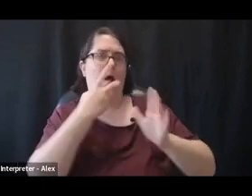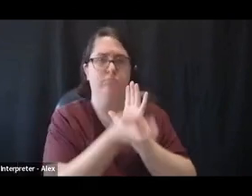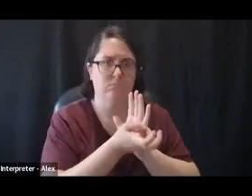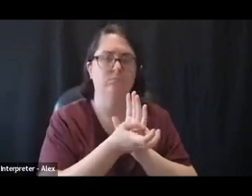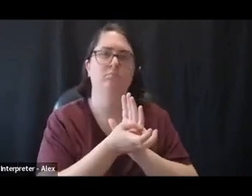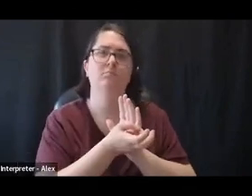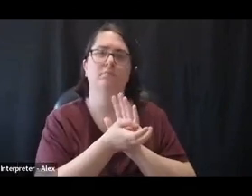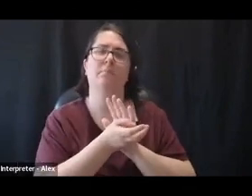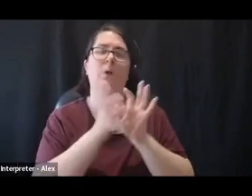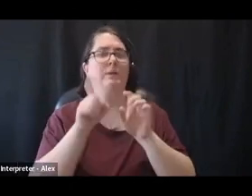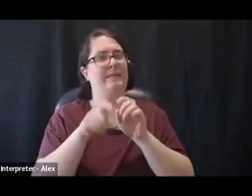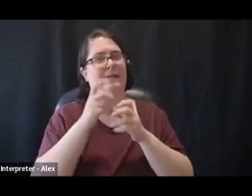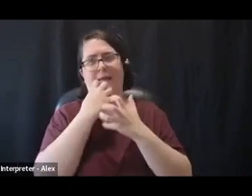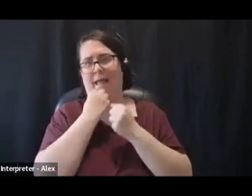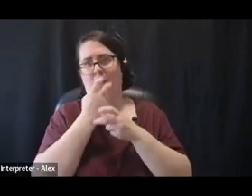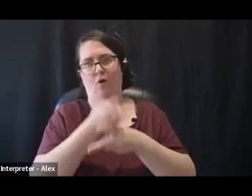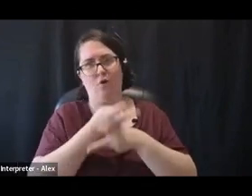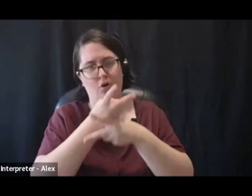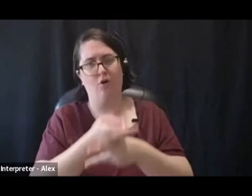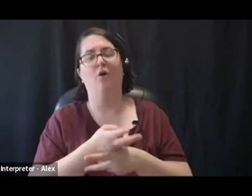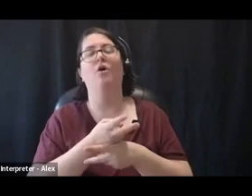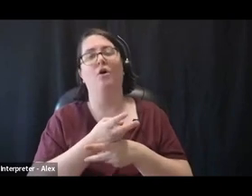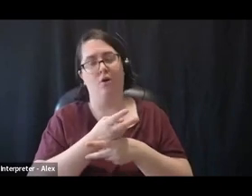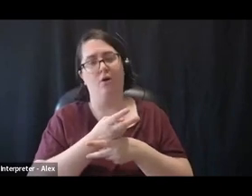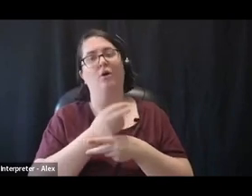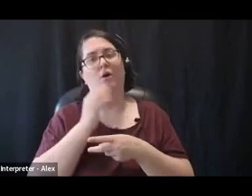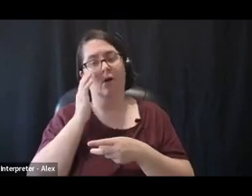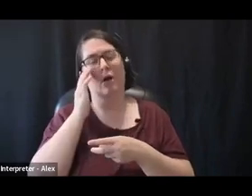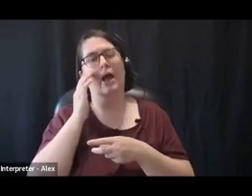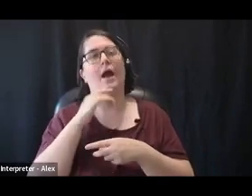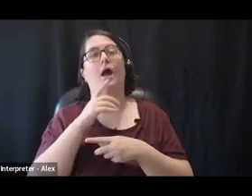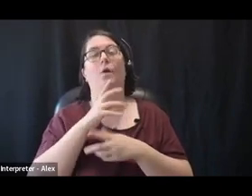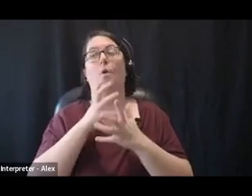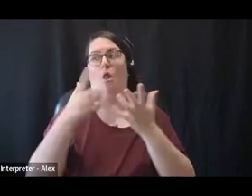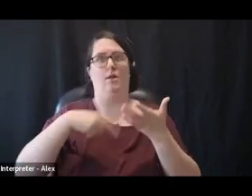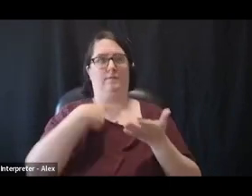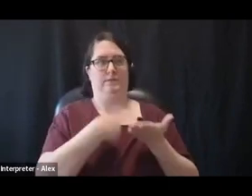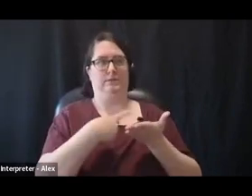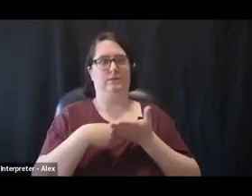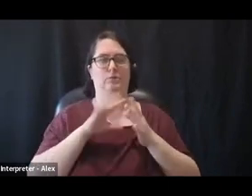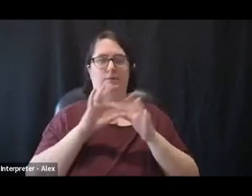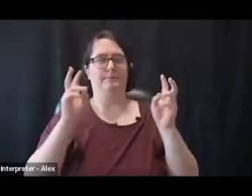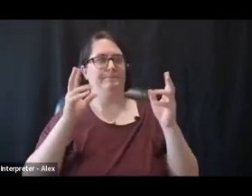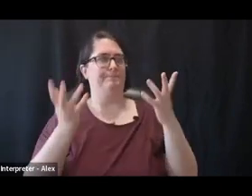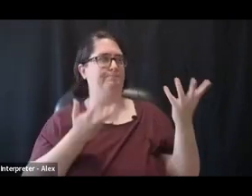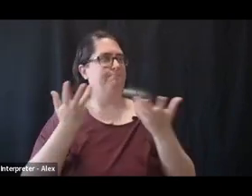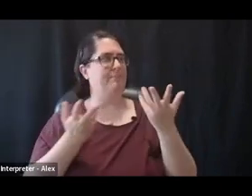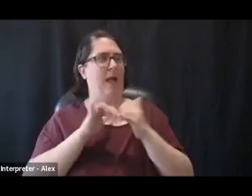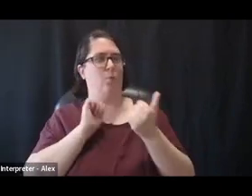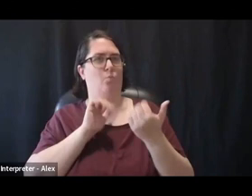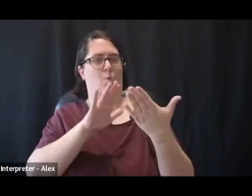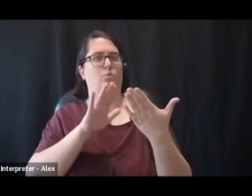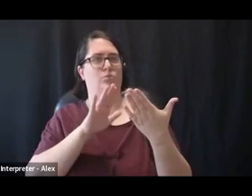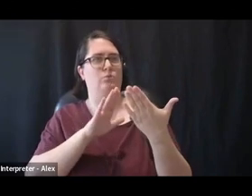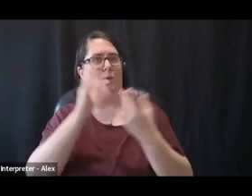care. And one of the things that we spent a lot of time talking about in our discussion area too is this sort of sense of approaching, thinking